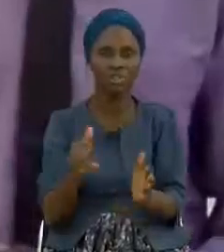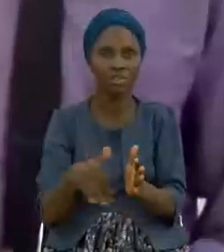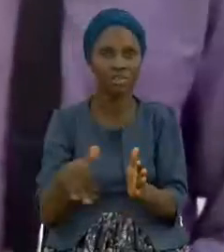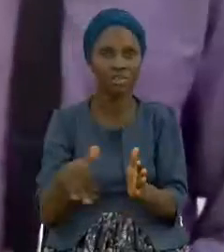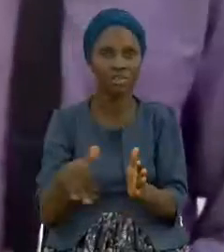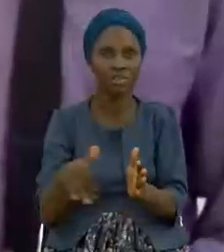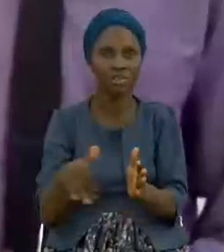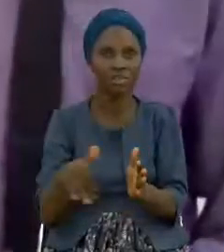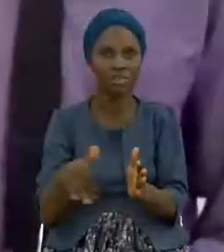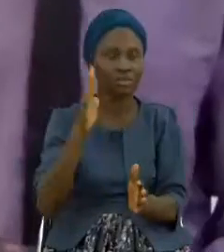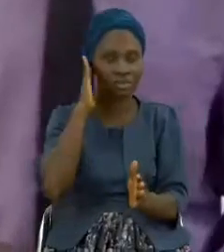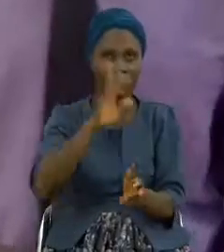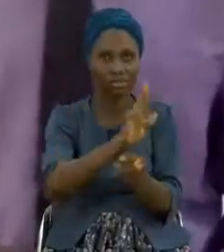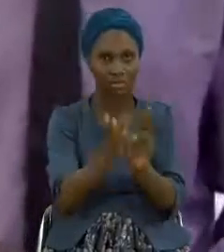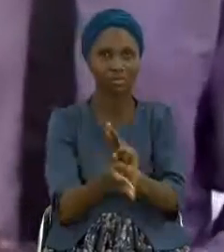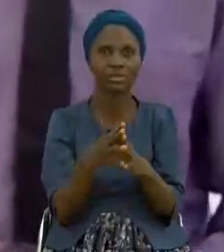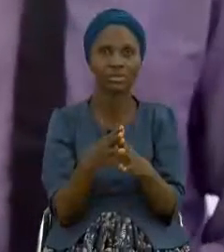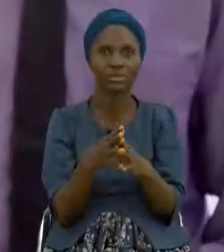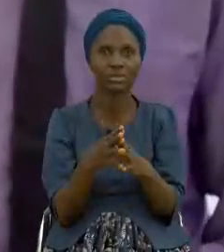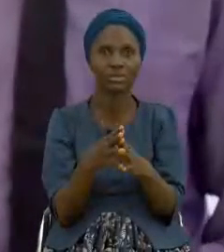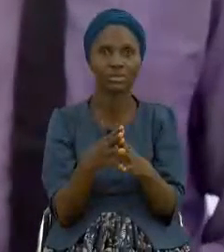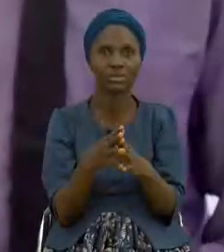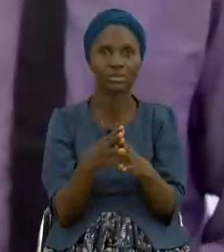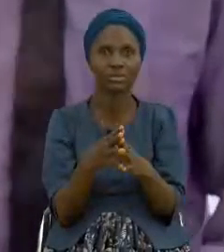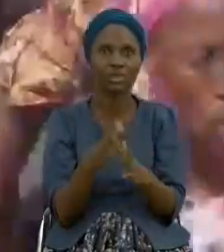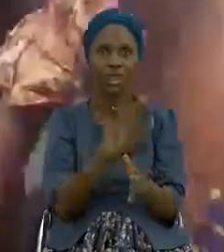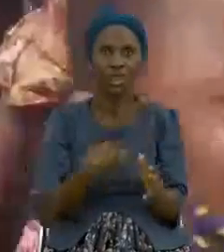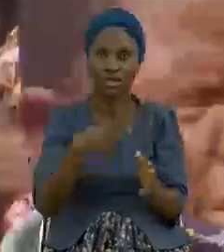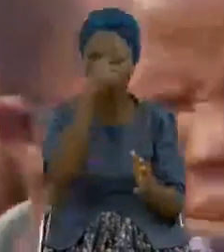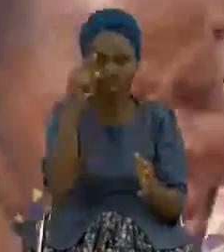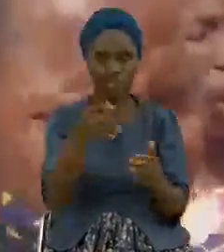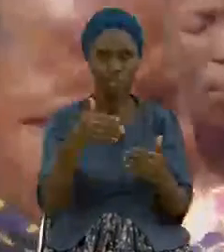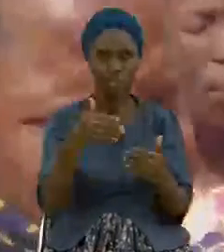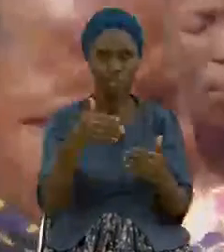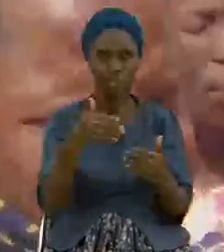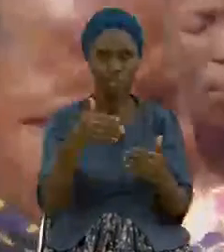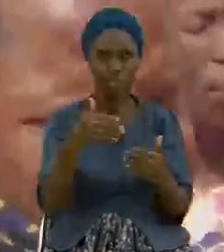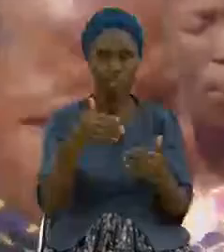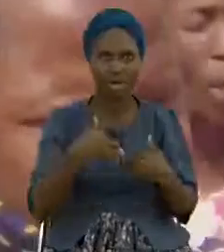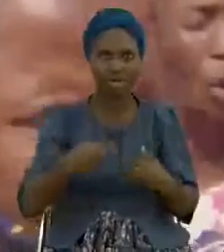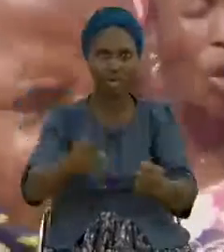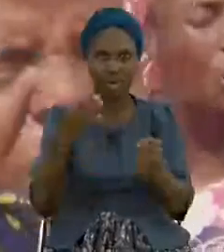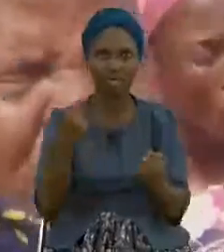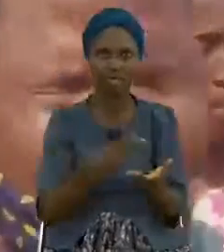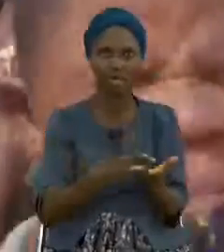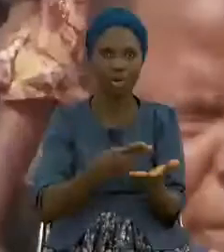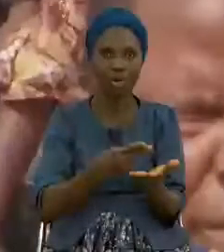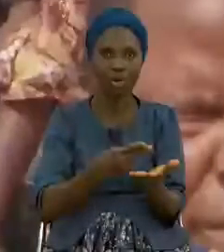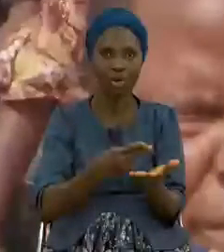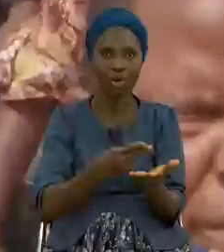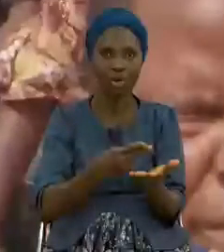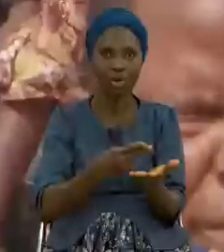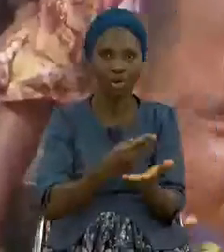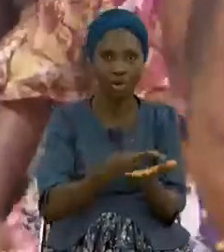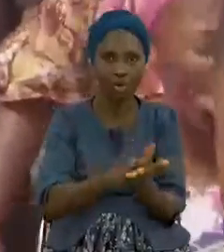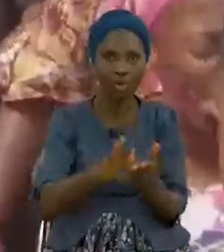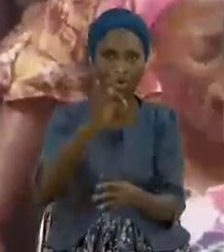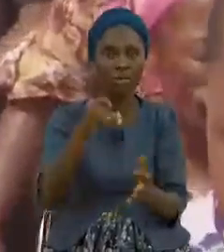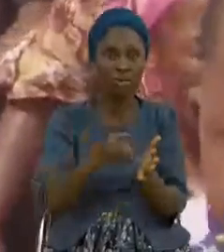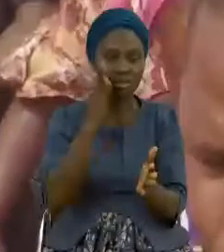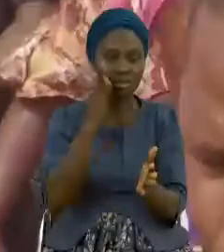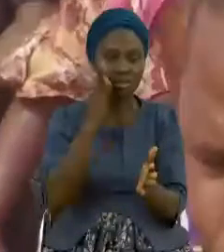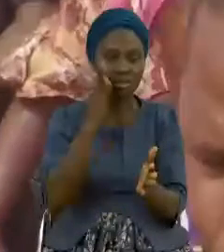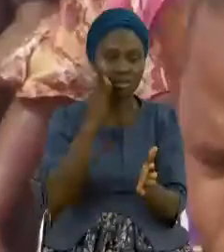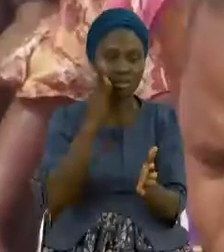And because you have the power of the Holy Ghost, it will have effect on them. They'll come to